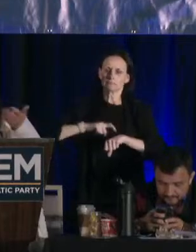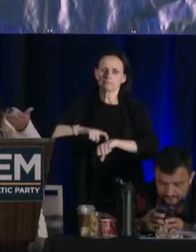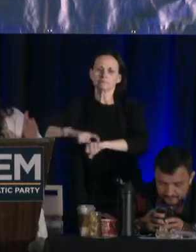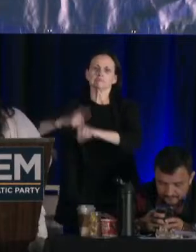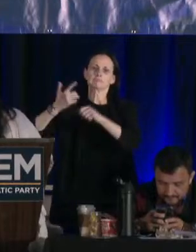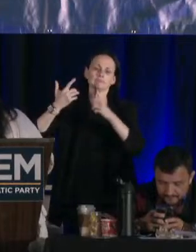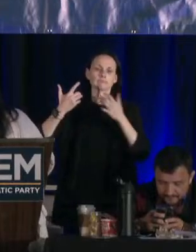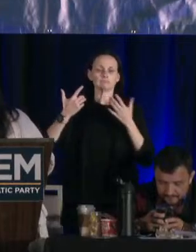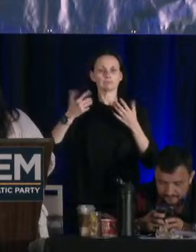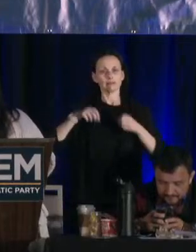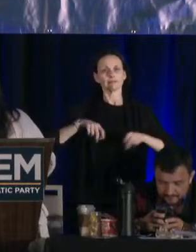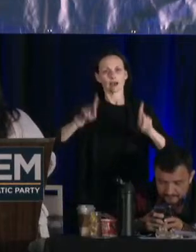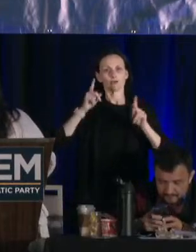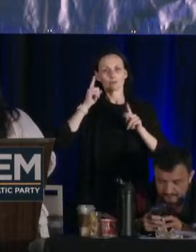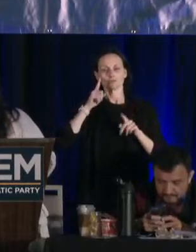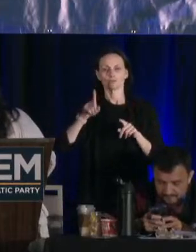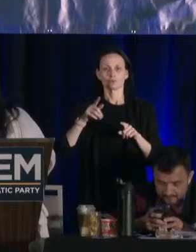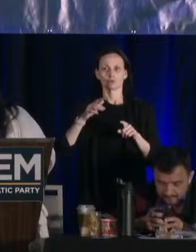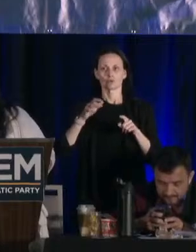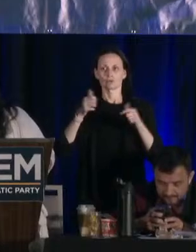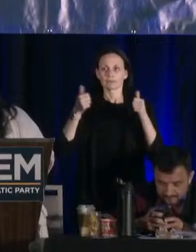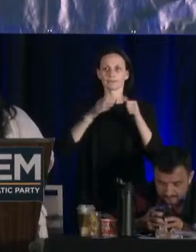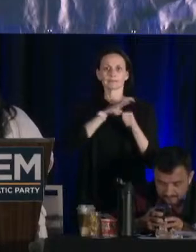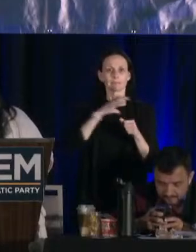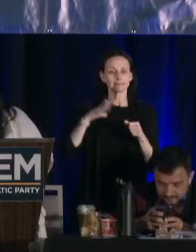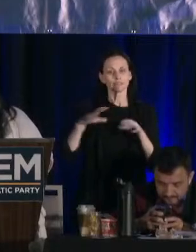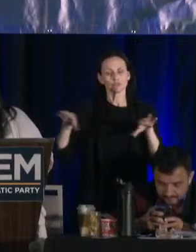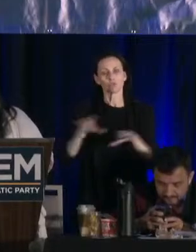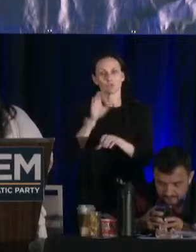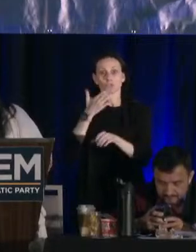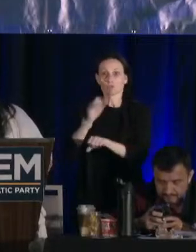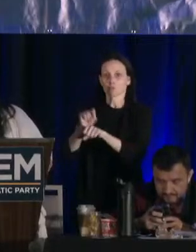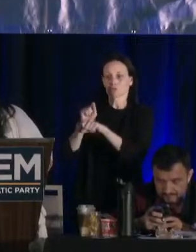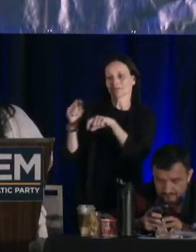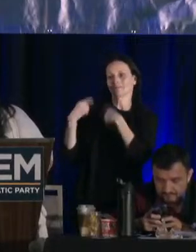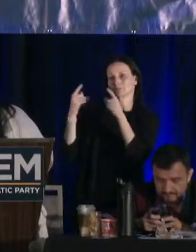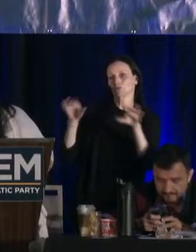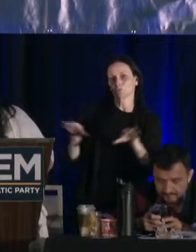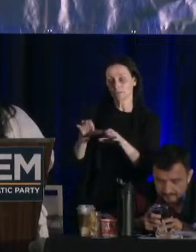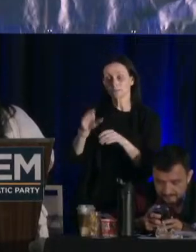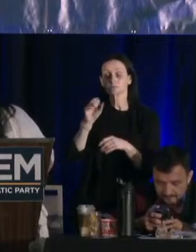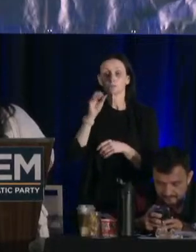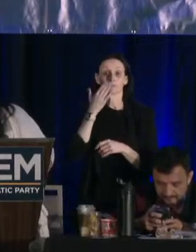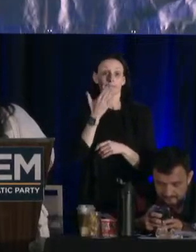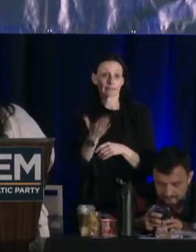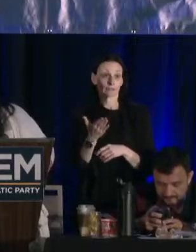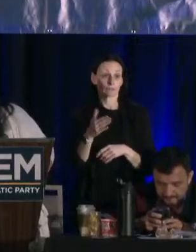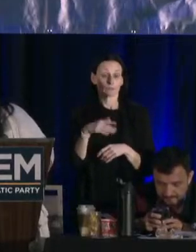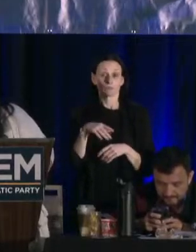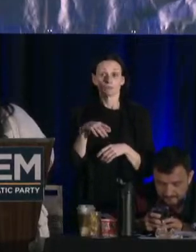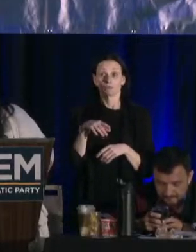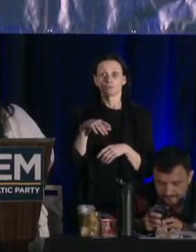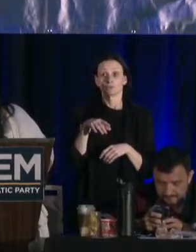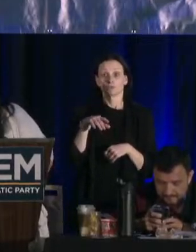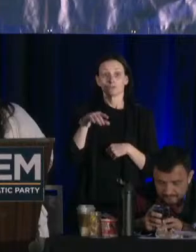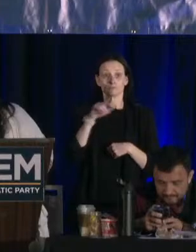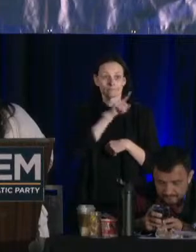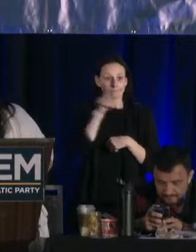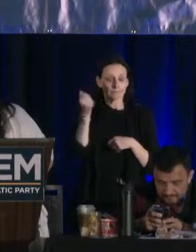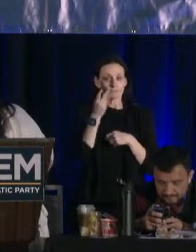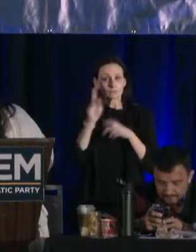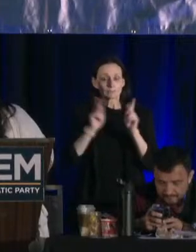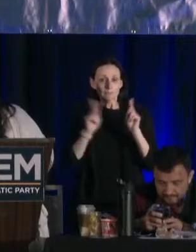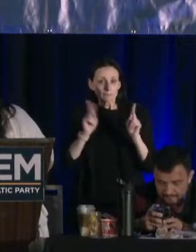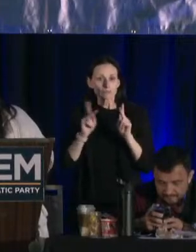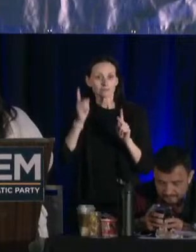manner that allows for the county committees to do the good work that they're doing. So thank you to Robin Torello and Glenn Glazer for all